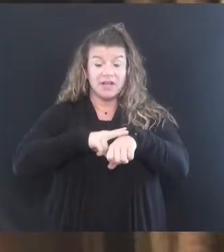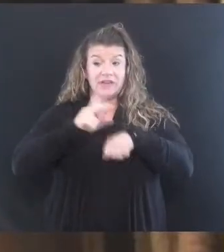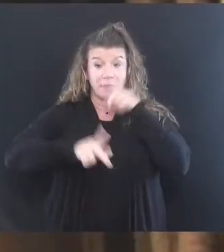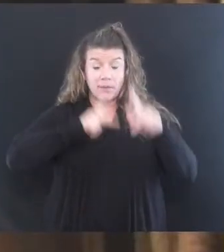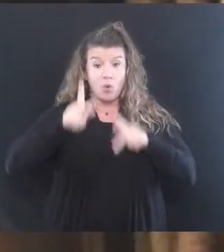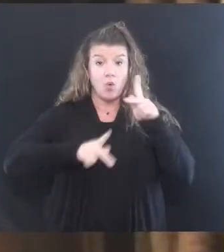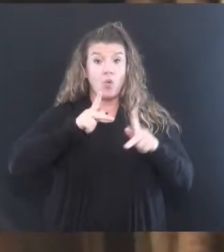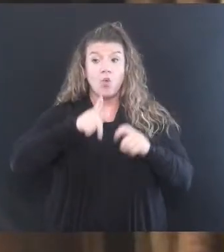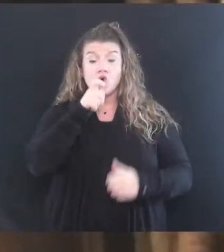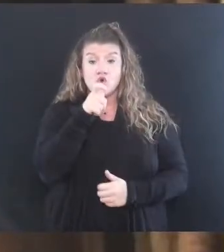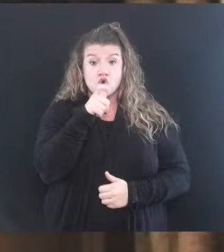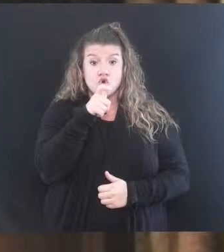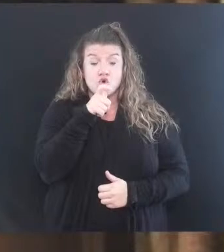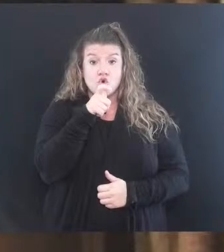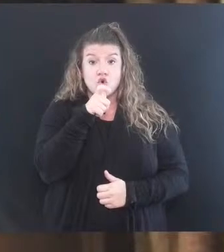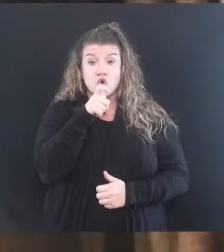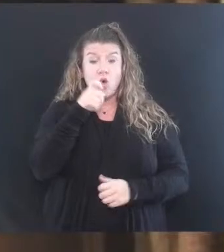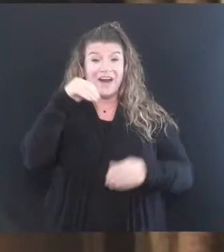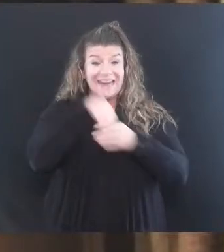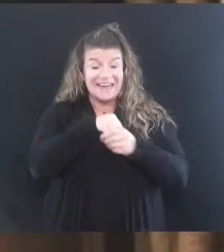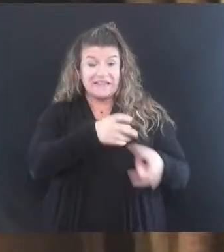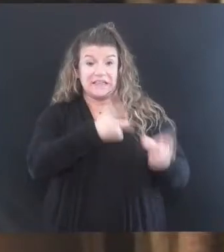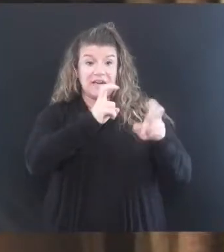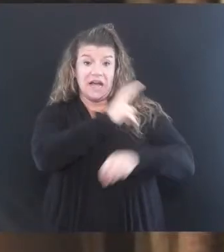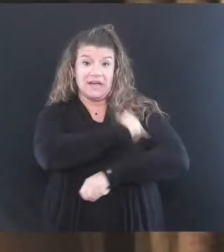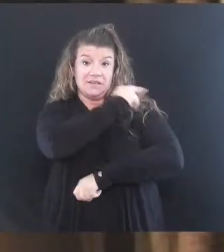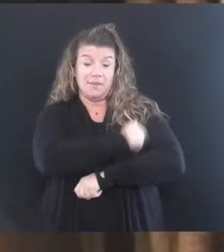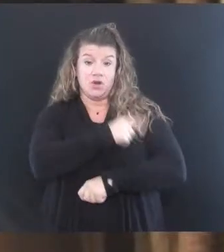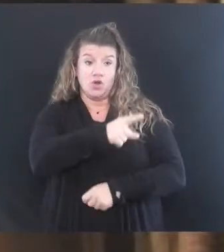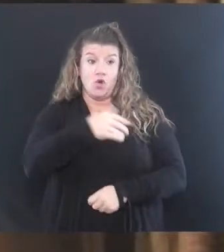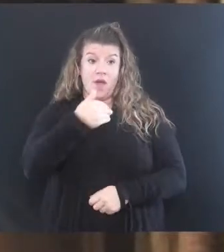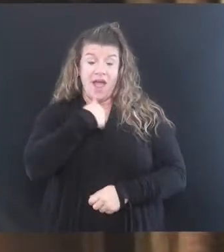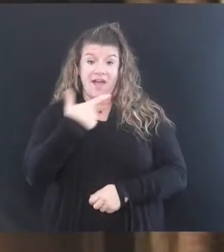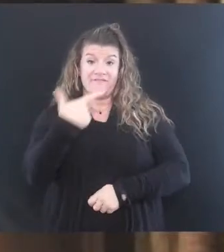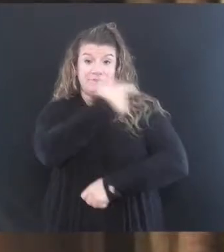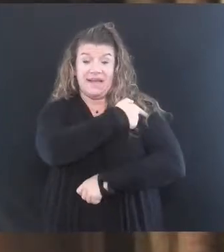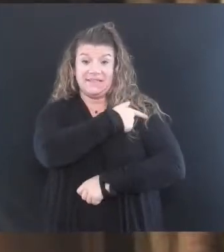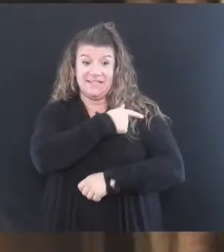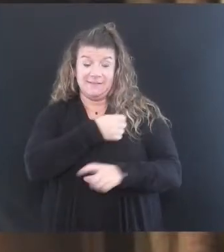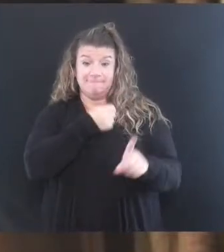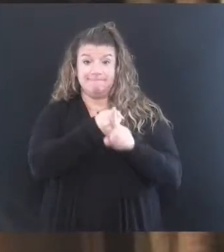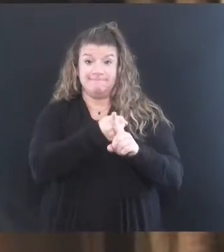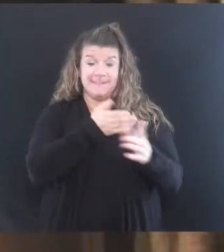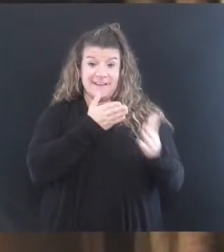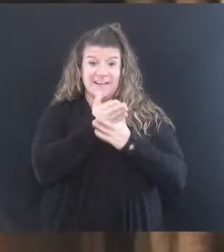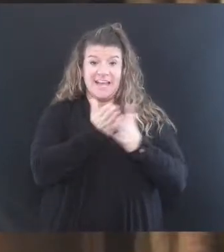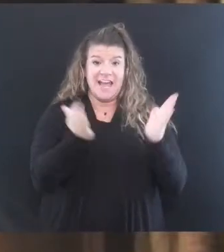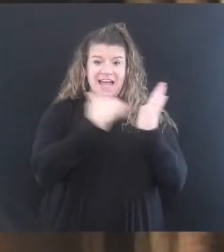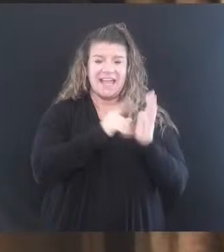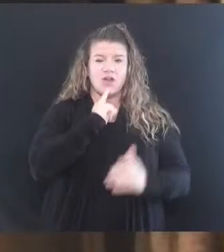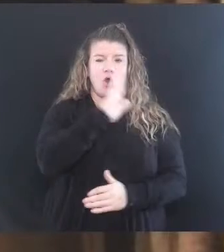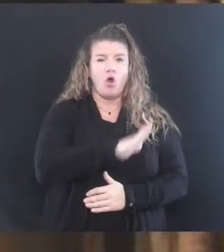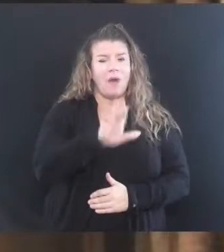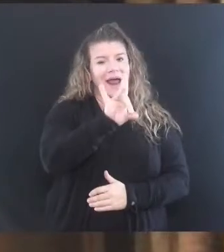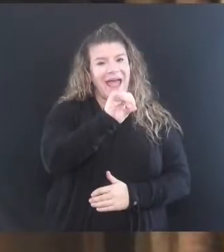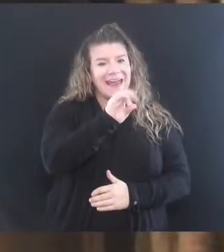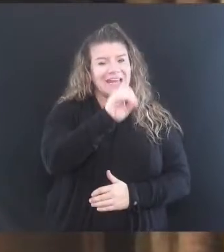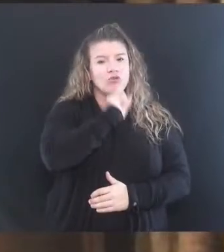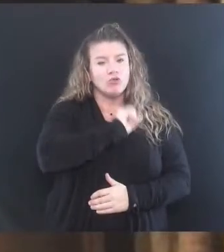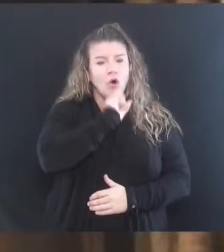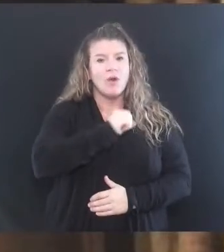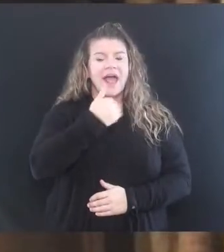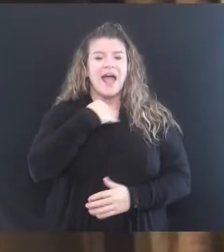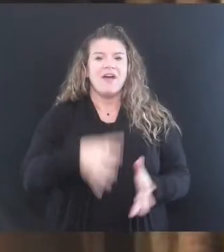people who are in hospitals who have vaccine breakthrough cases are around 80 years old with other medical